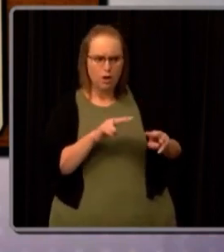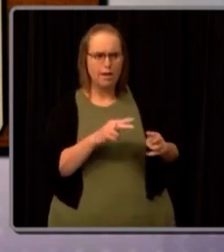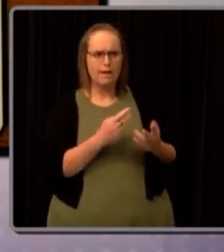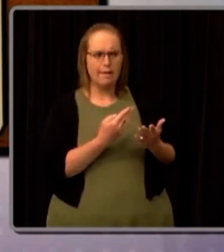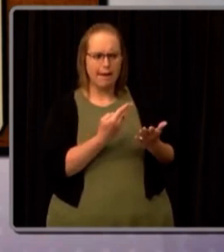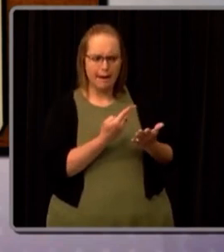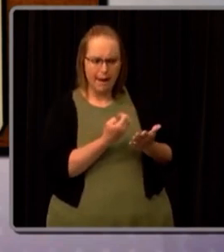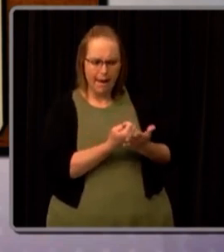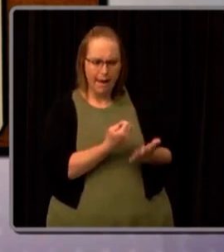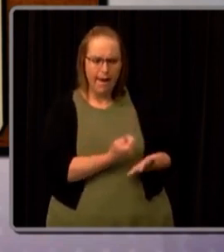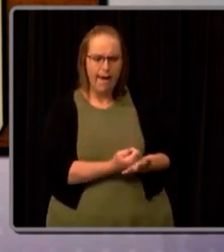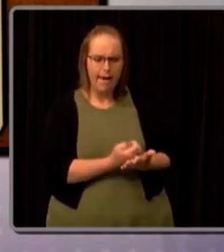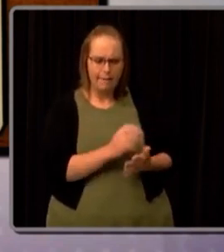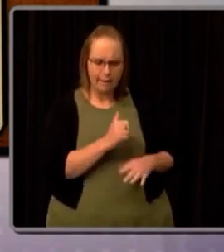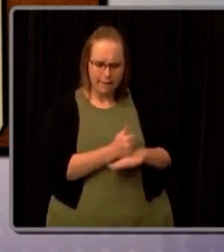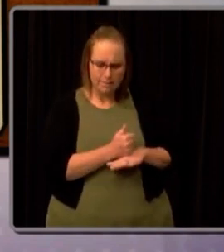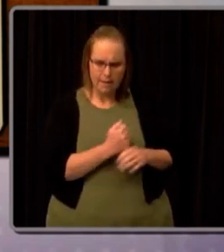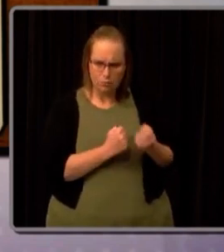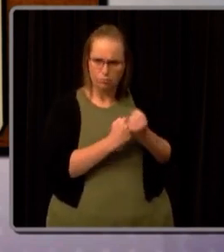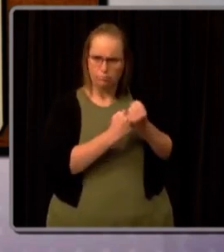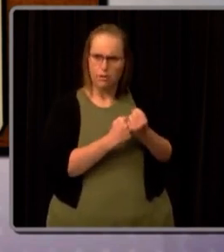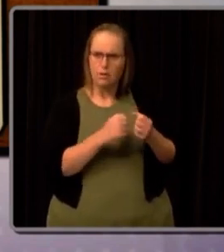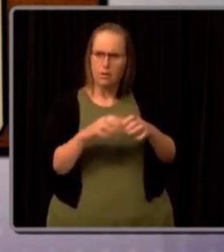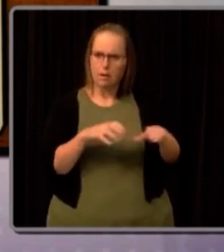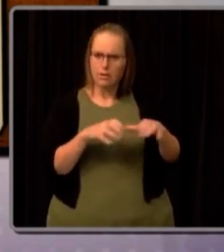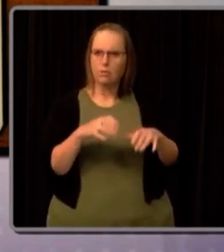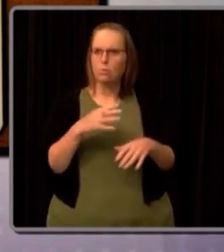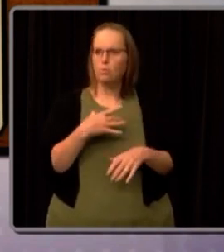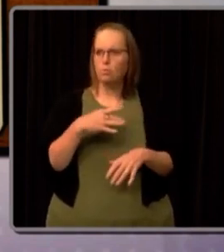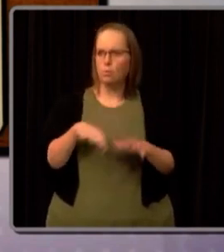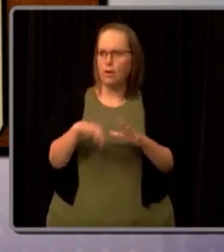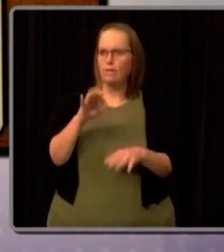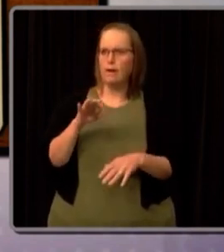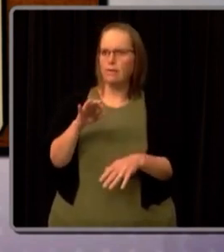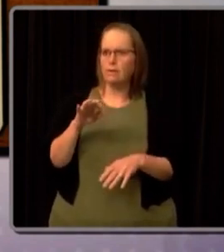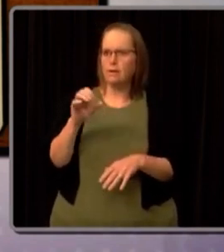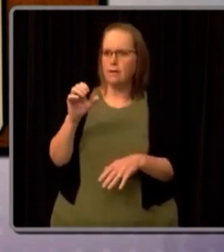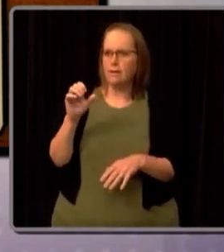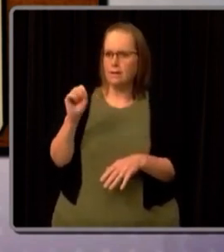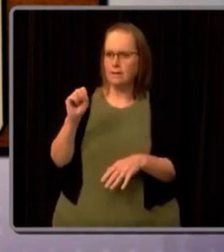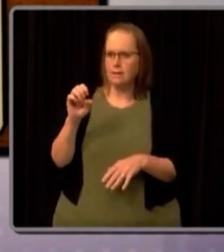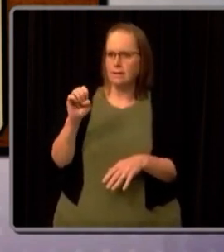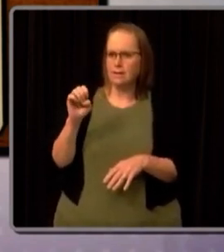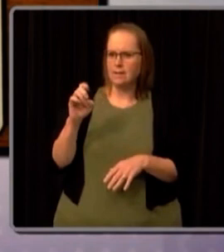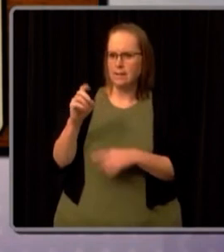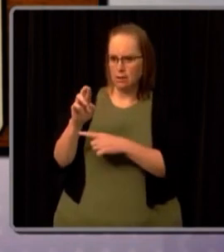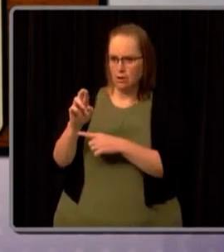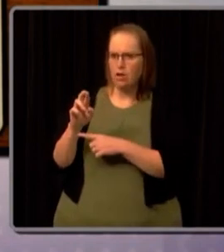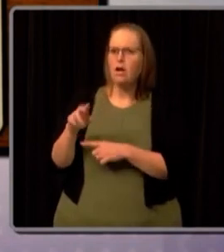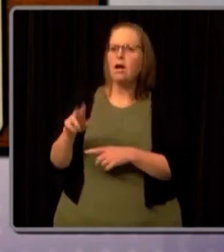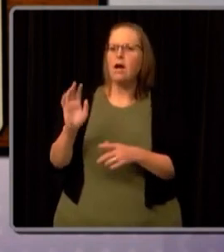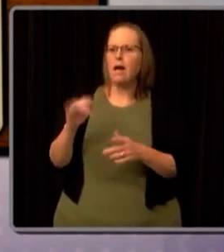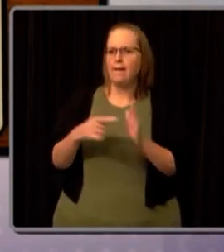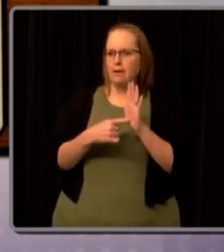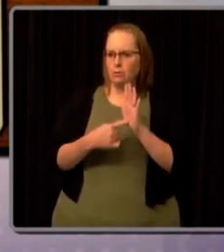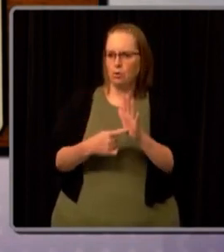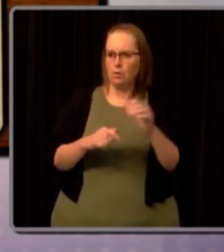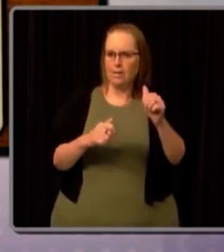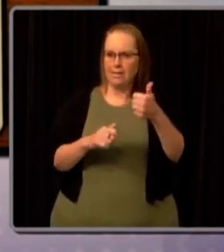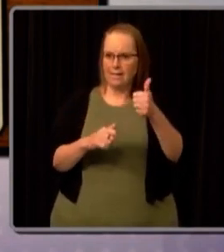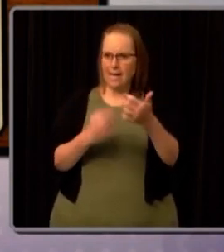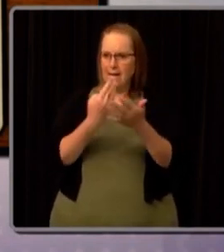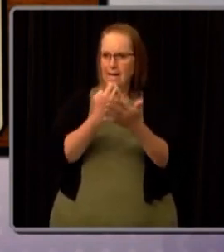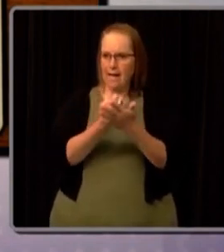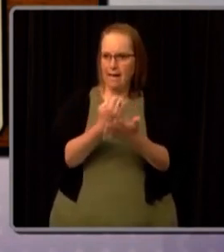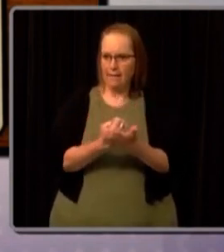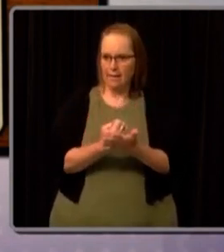we found the CEDAR report, and it outlines the 10 evidence-based practices that you can see on the screen. That's